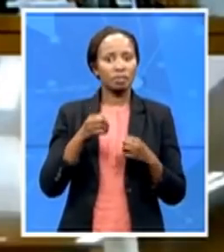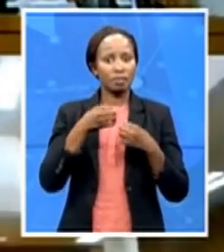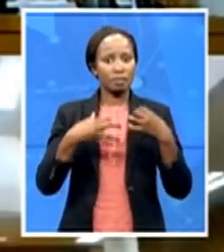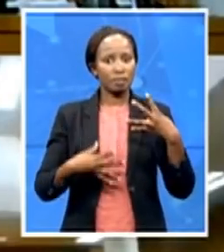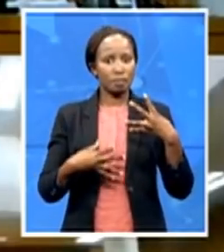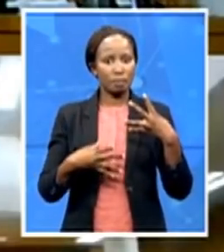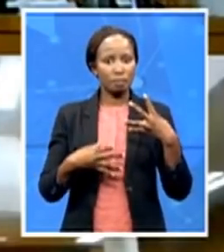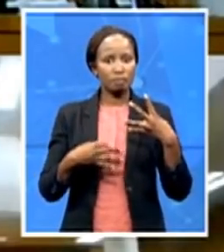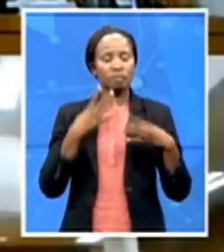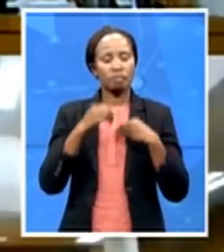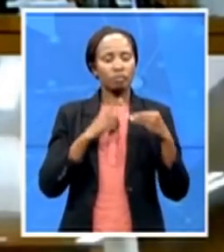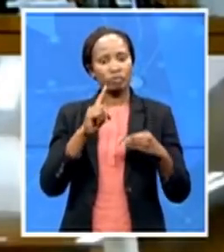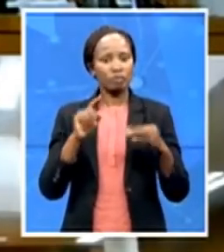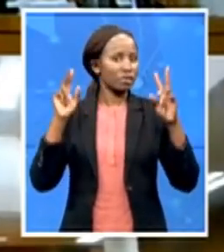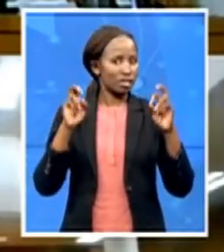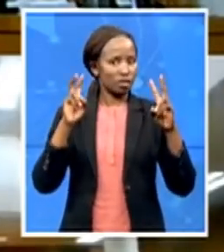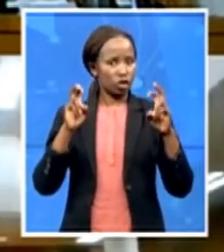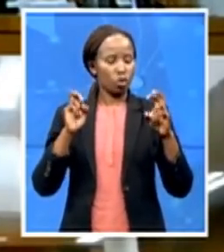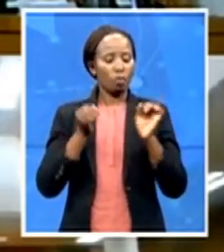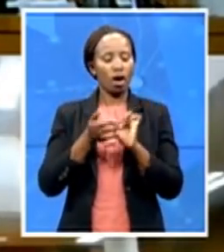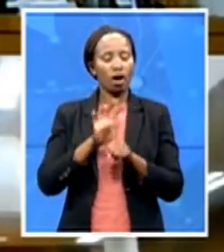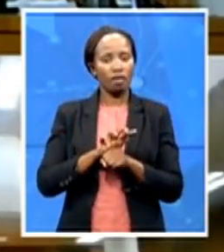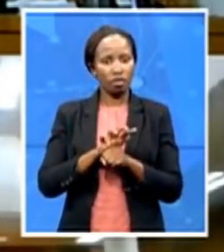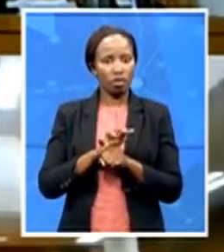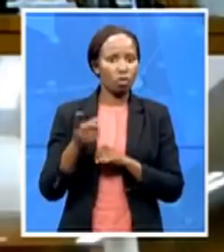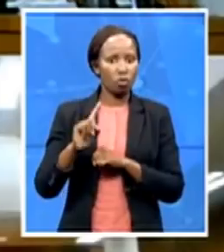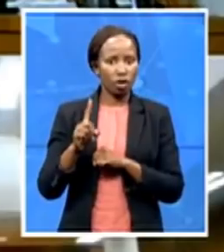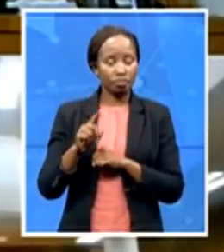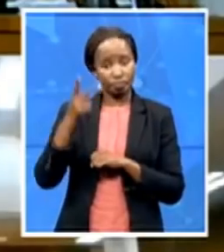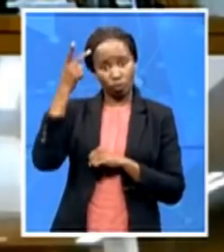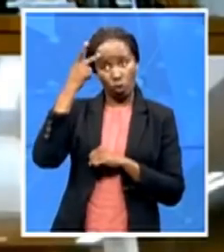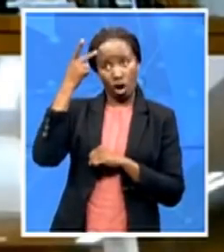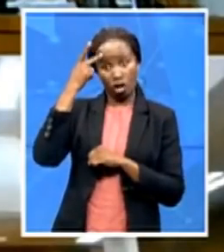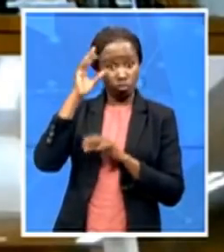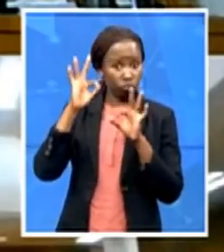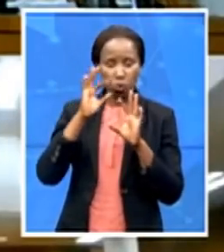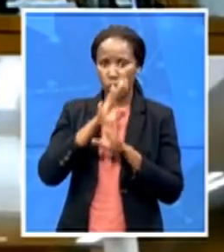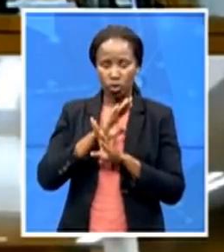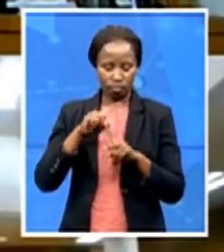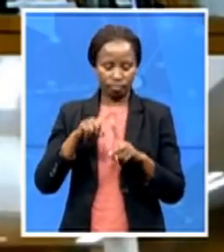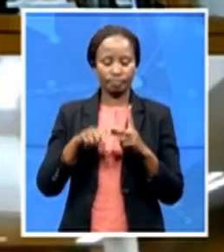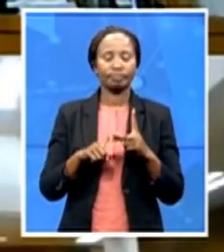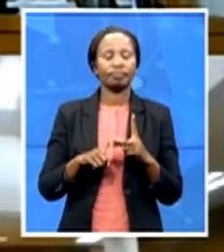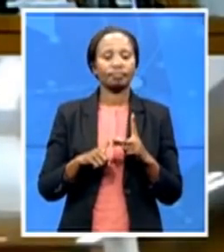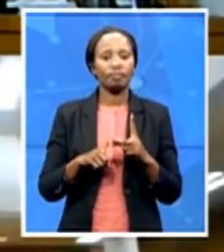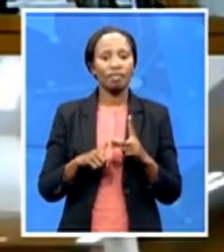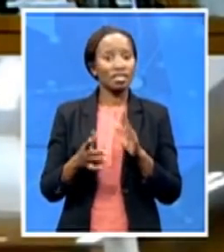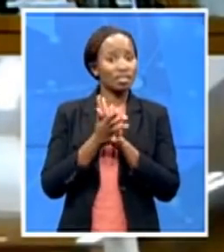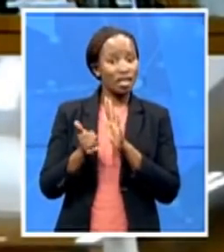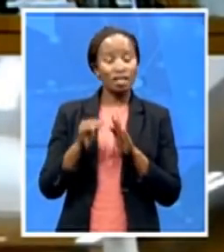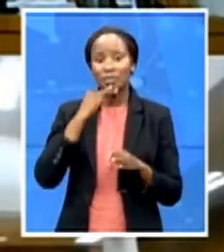a lack of knowledge, lack of ability, lack of skill, it covers the field. In other words, it